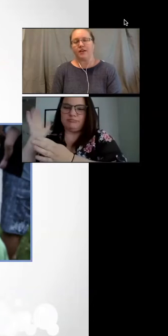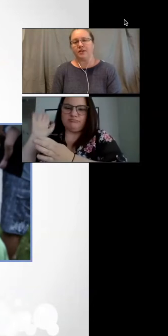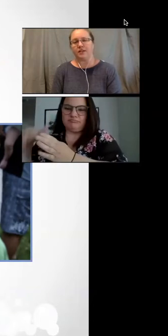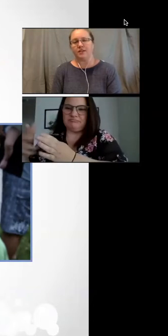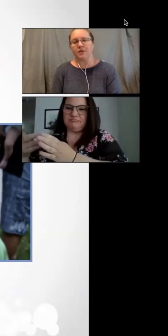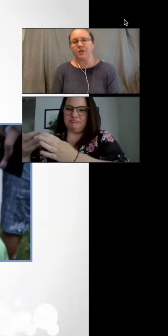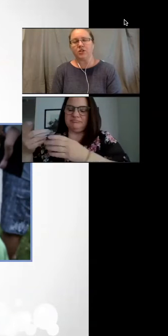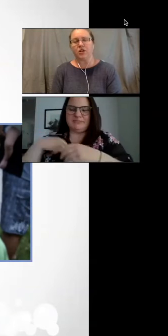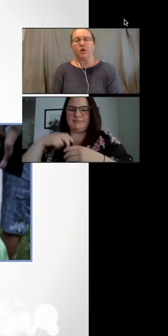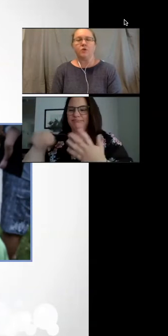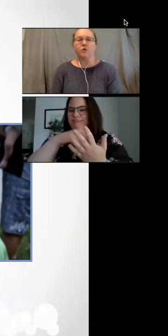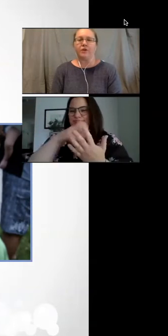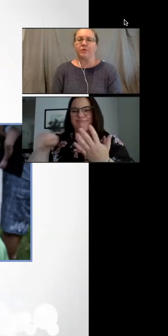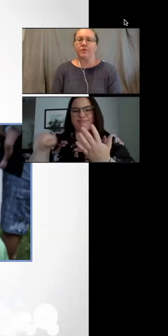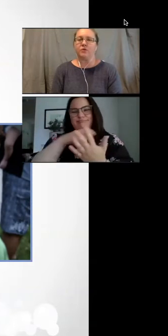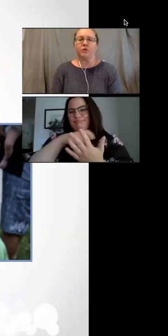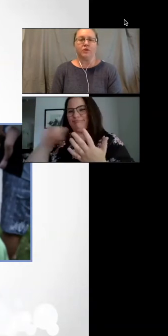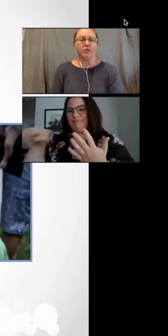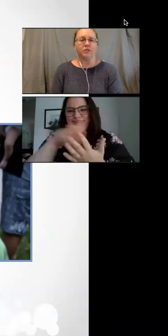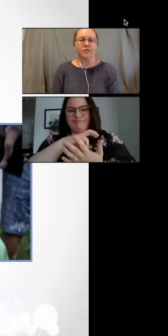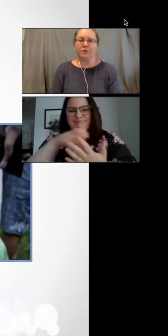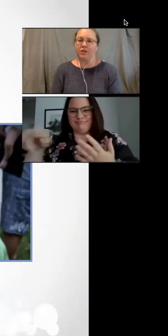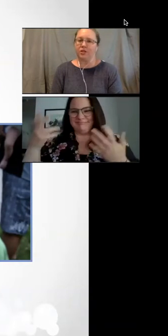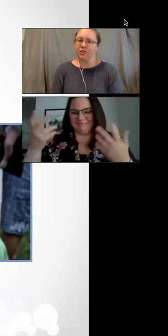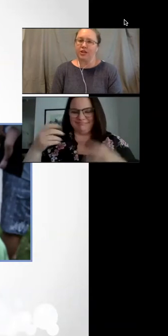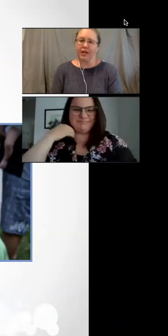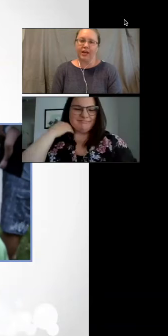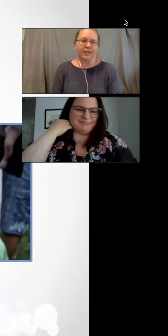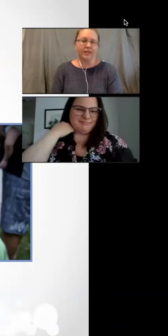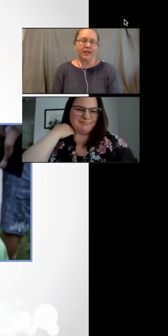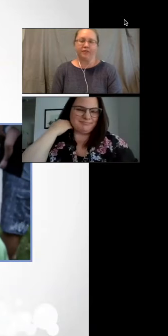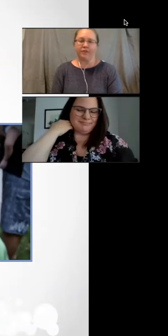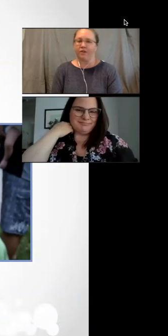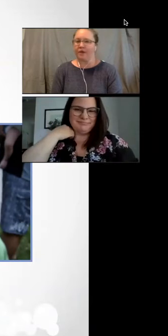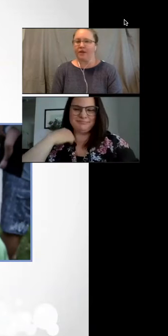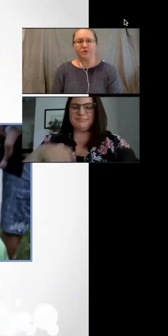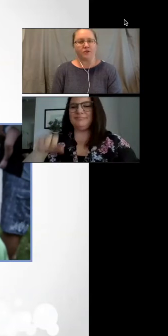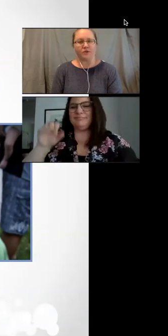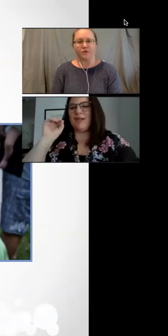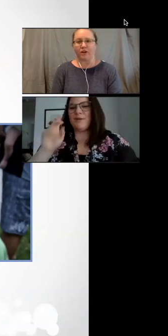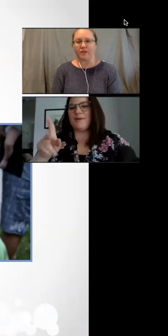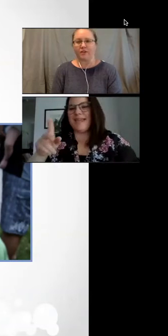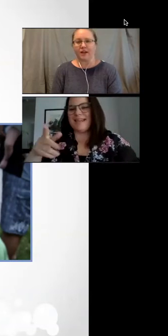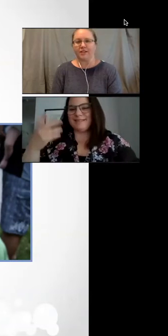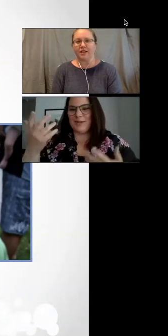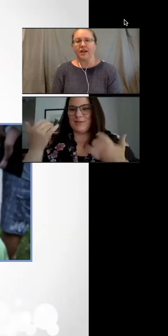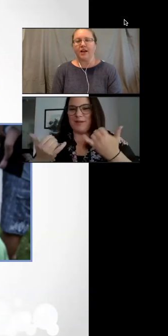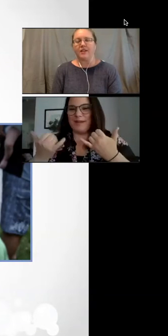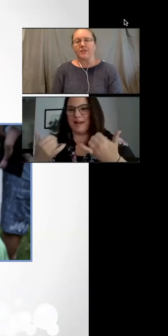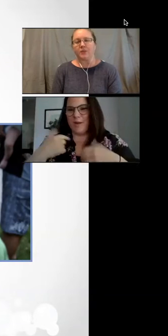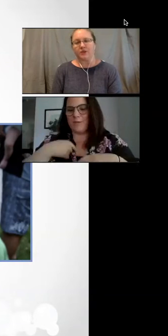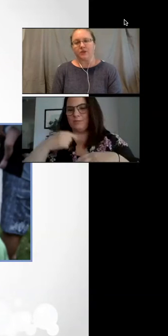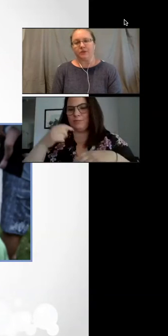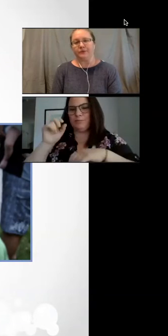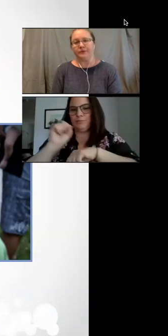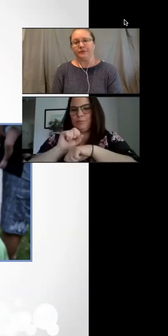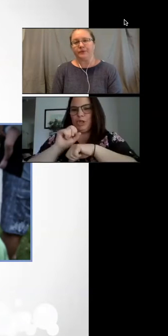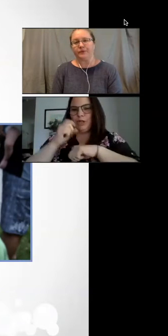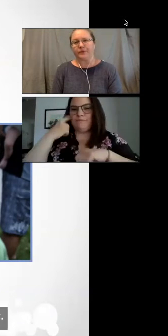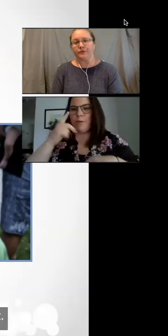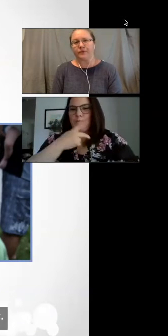of ASL and speech, or families who only use speech and have gone back and forth across that